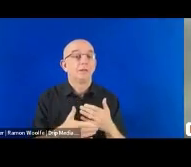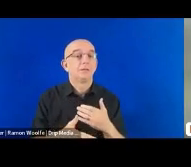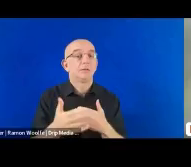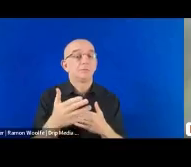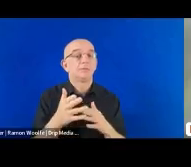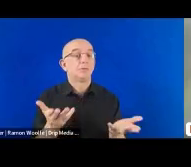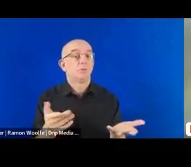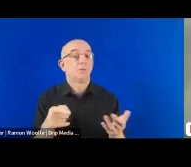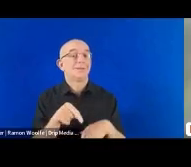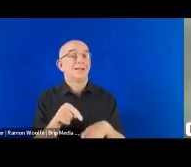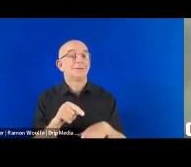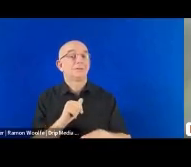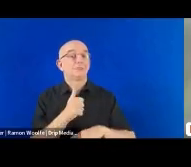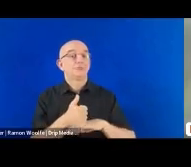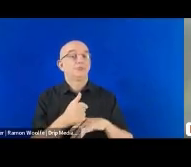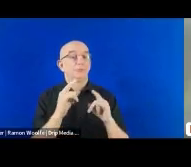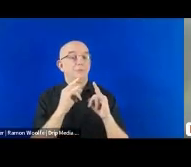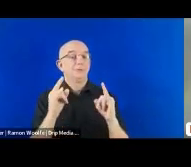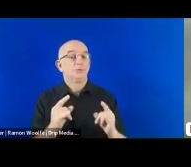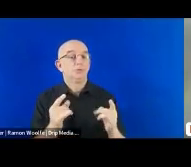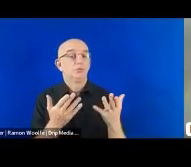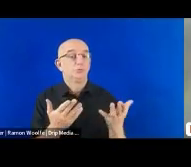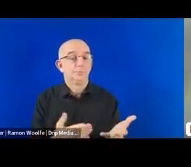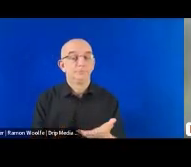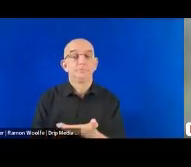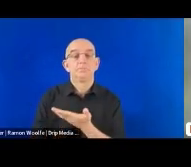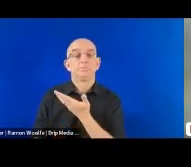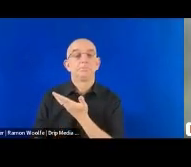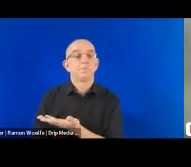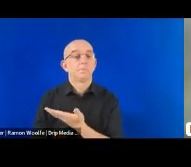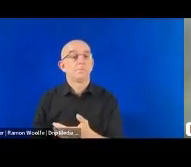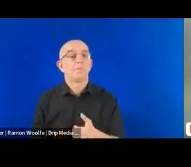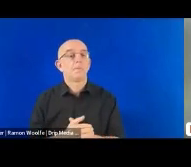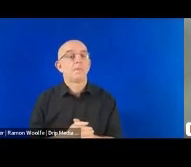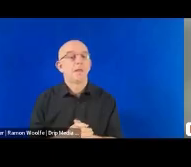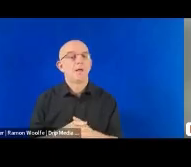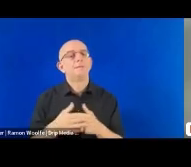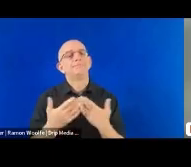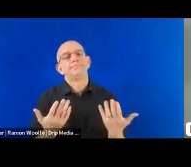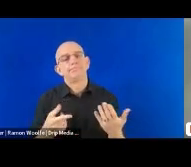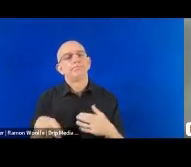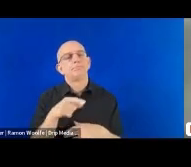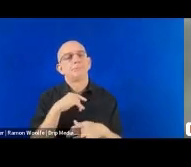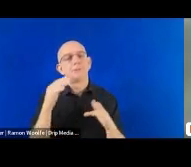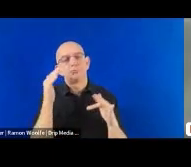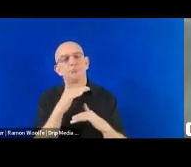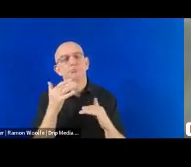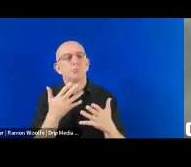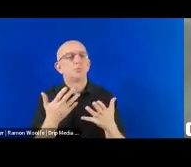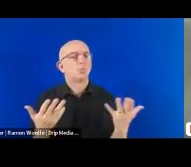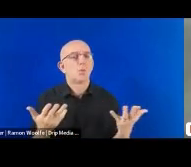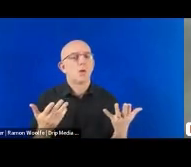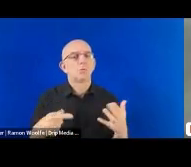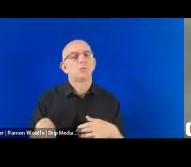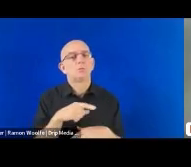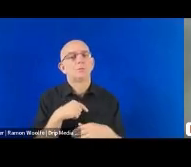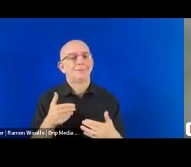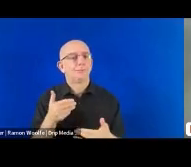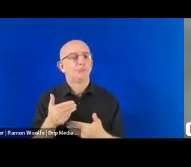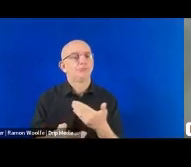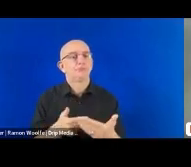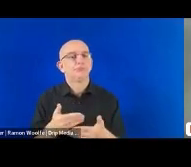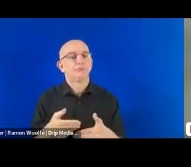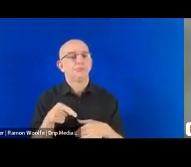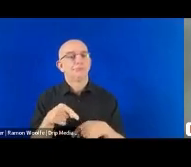So then we are thinking, what should be the approach of this institutionalization? How do we grow Transform, and how do we take it